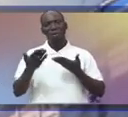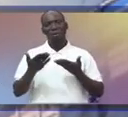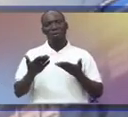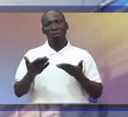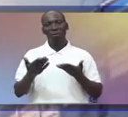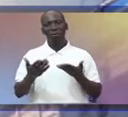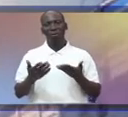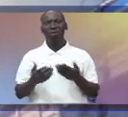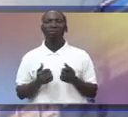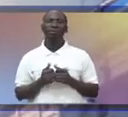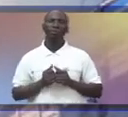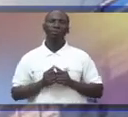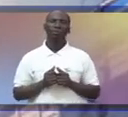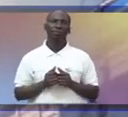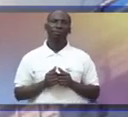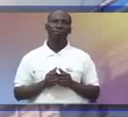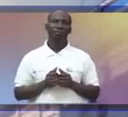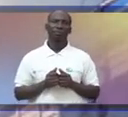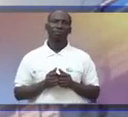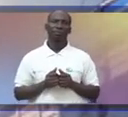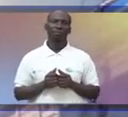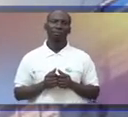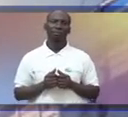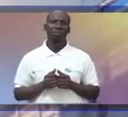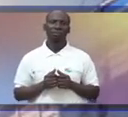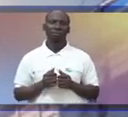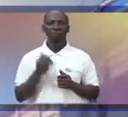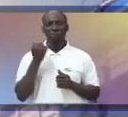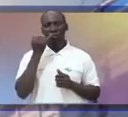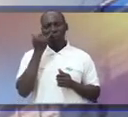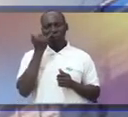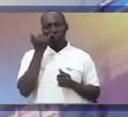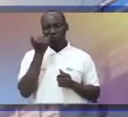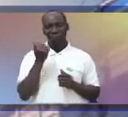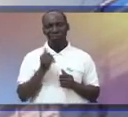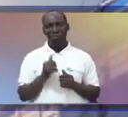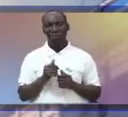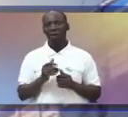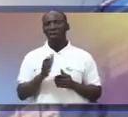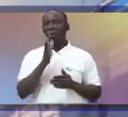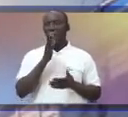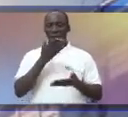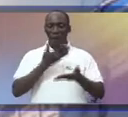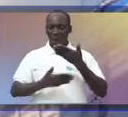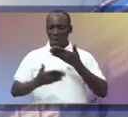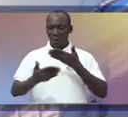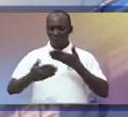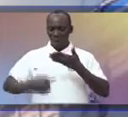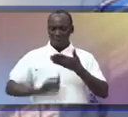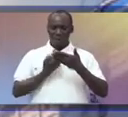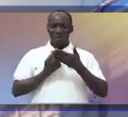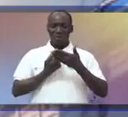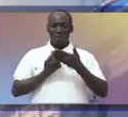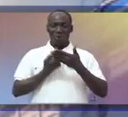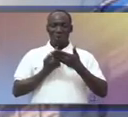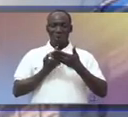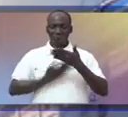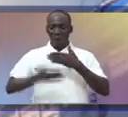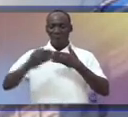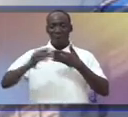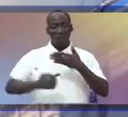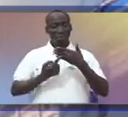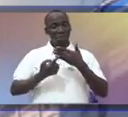ana se owo wo no wan san ko she ne yem owo pre ko ha me kan ba ko pa